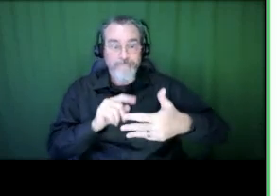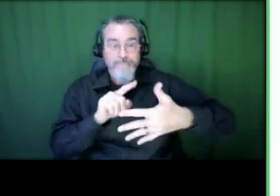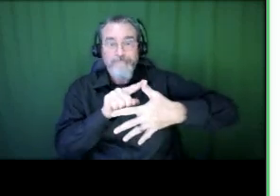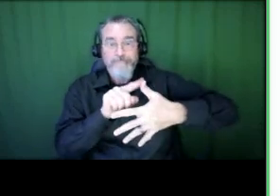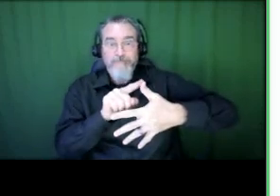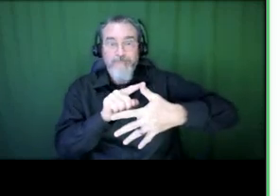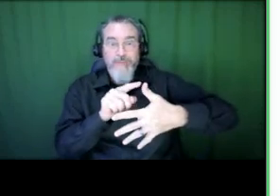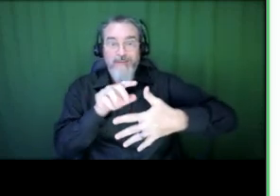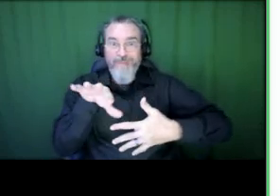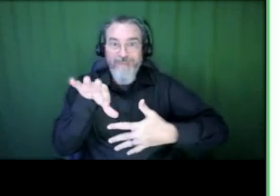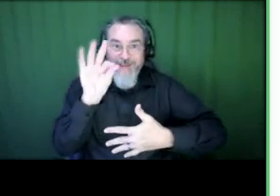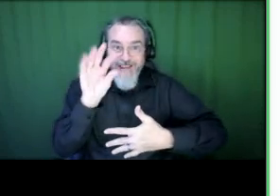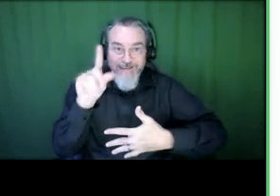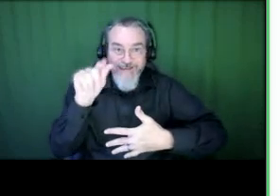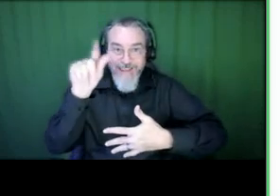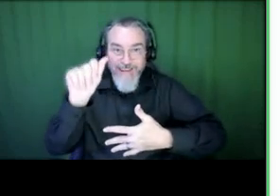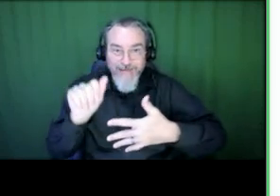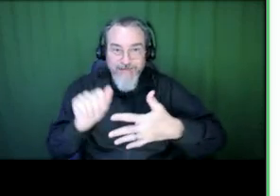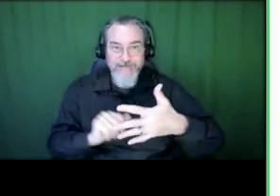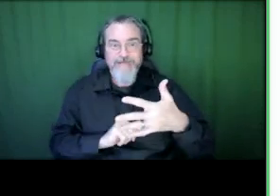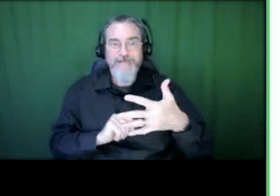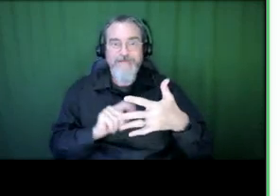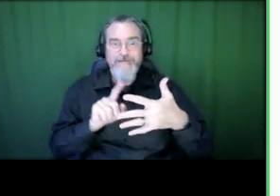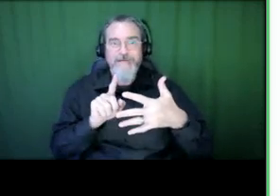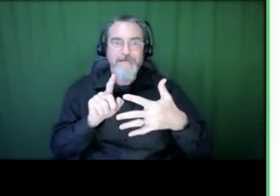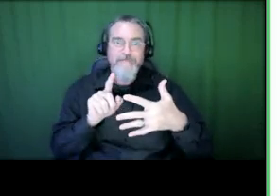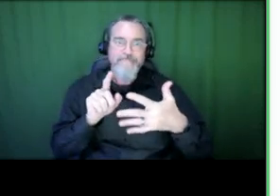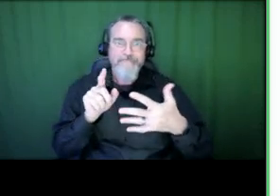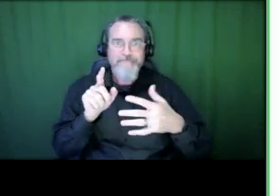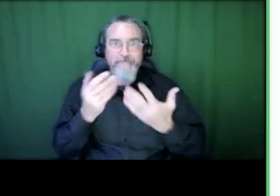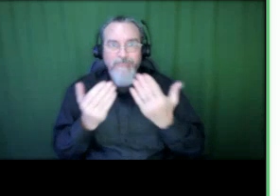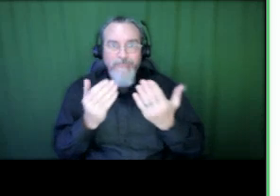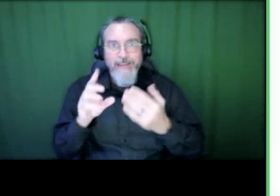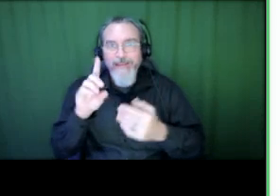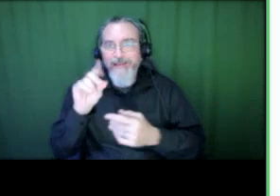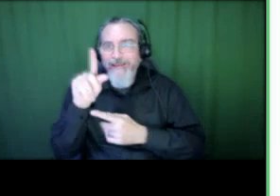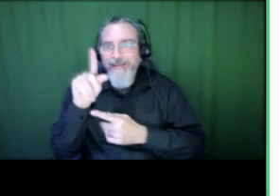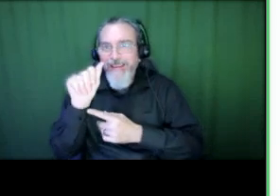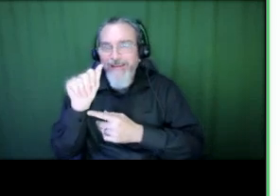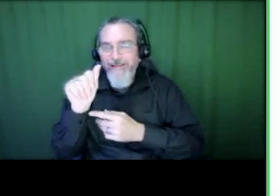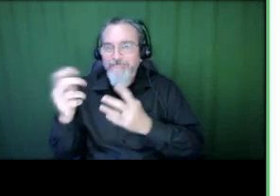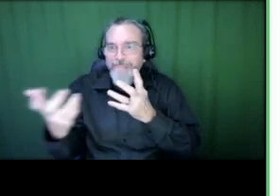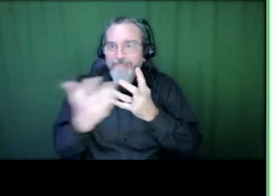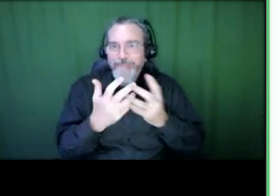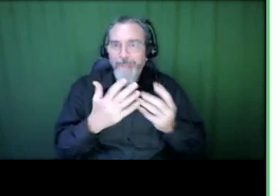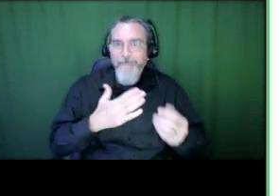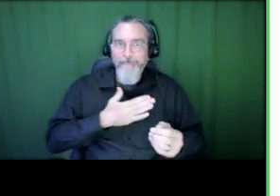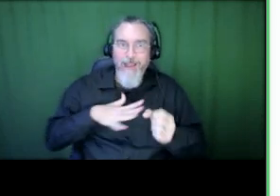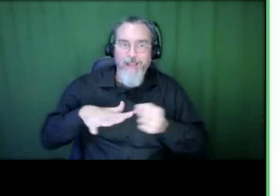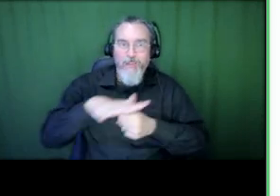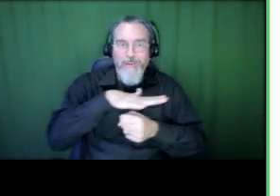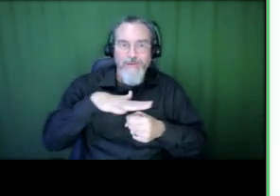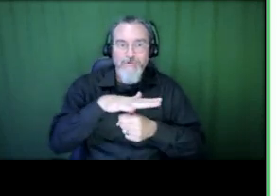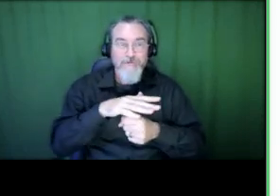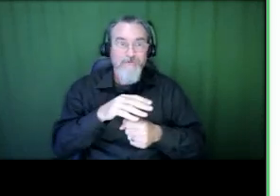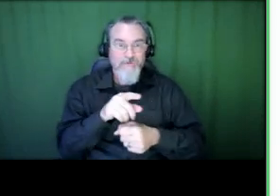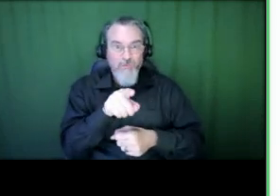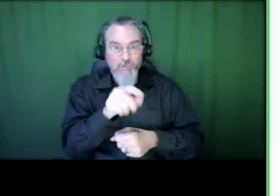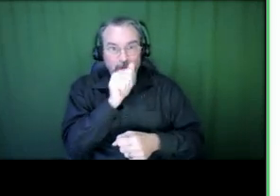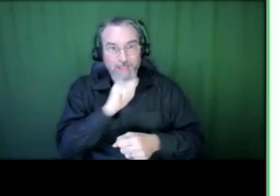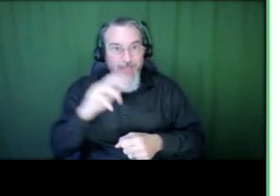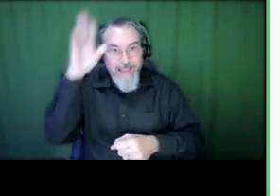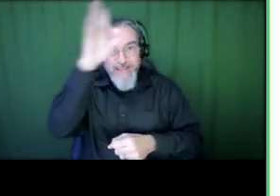putting the data in context to your location. If you're in Alaska or on an island, for example, those data